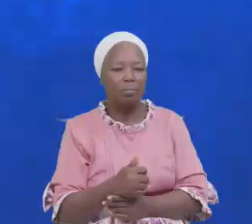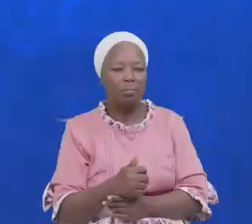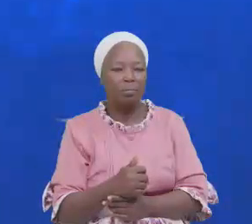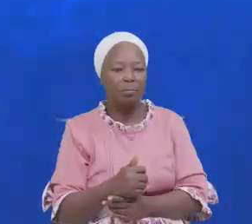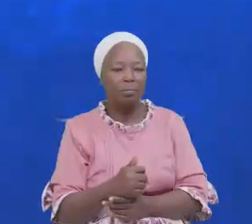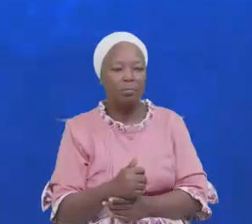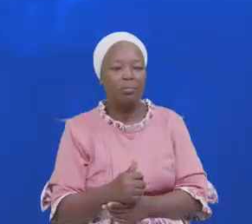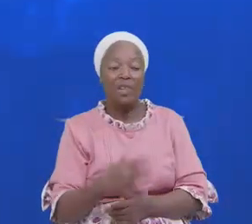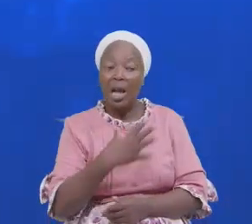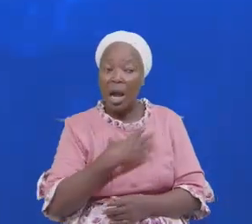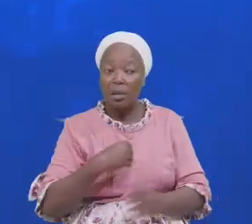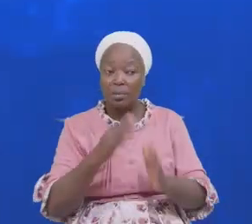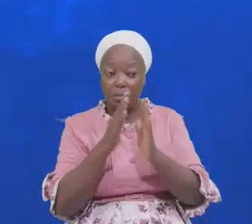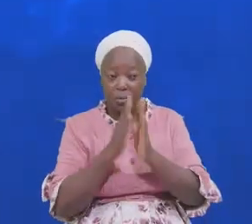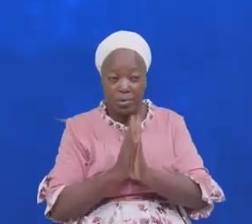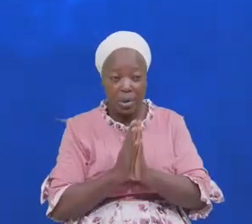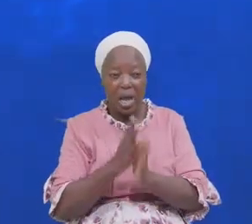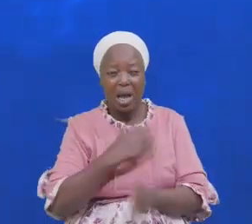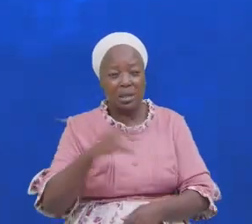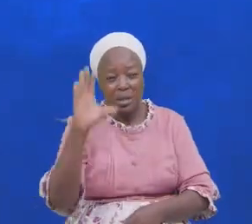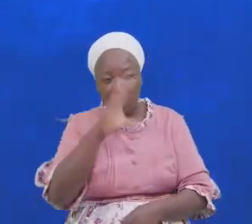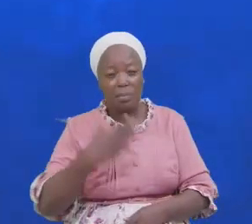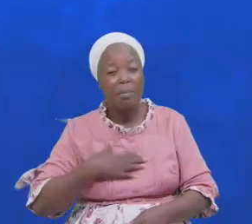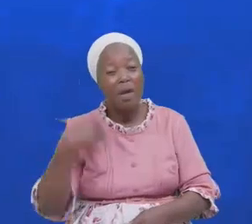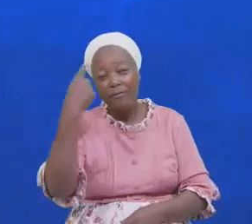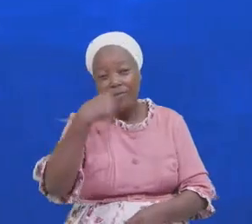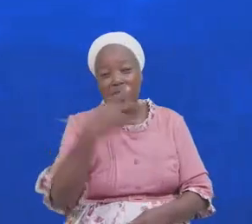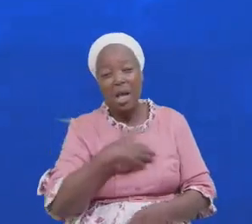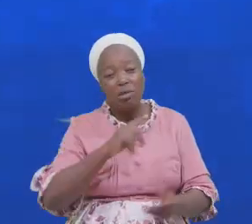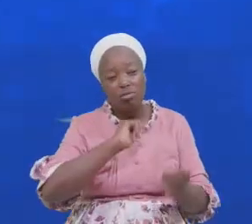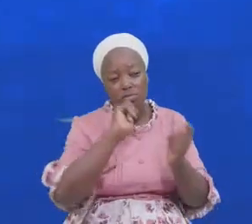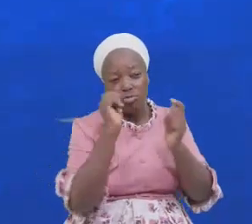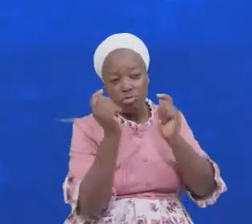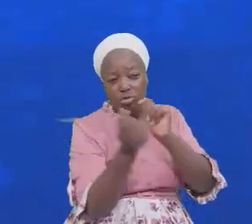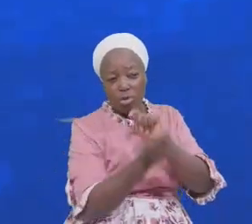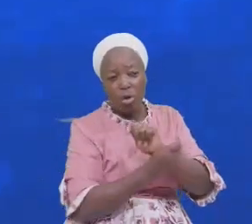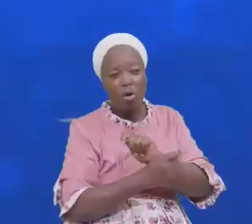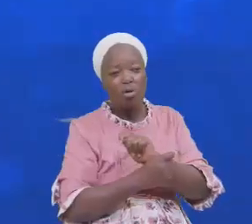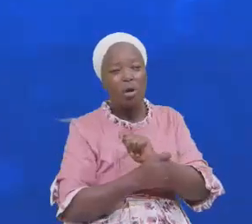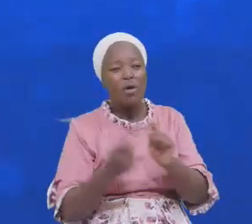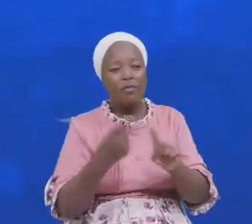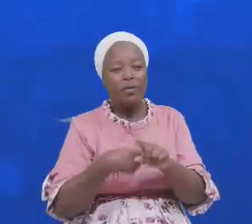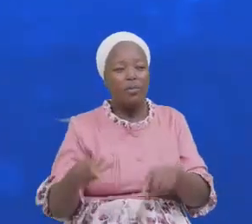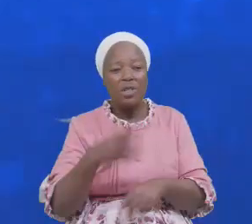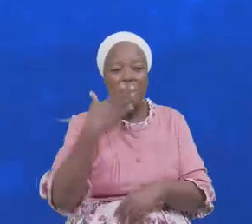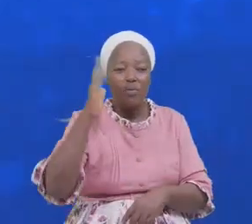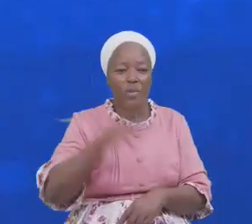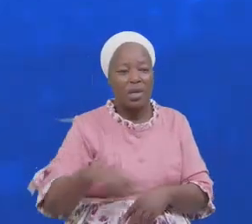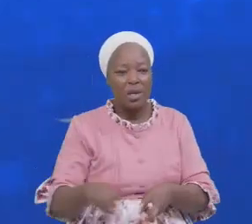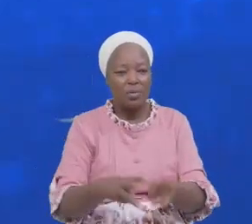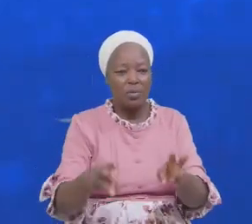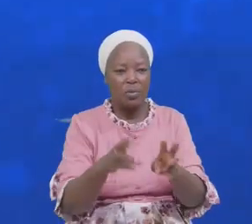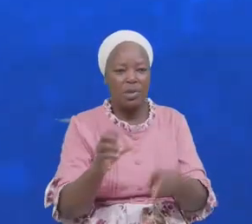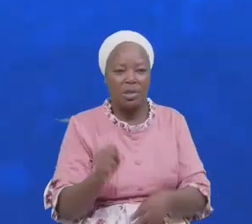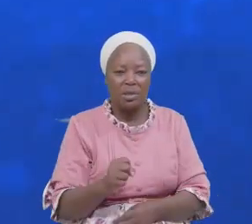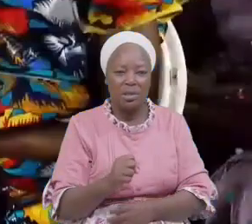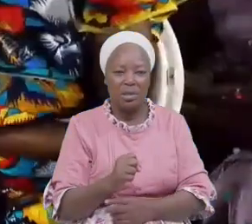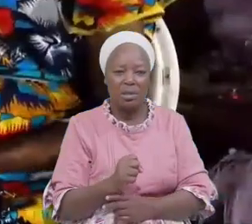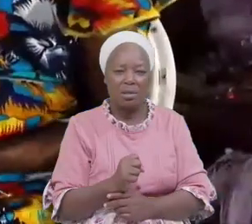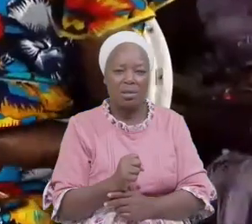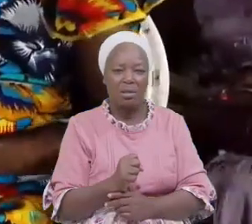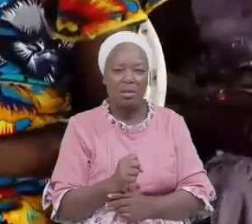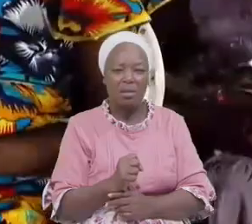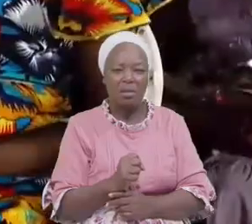And pray and seek my face and turn from their wicked ways.